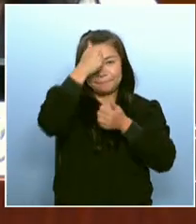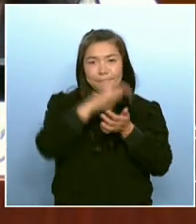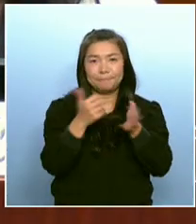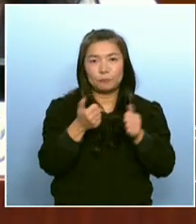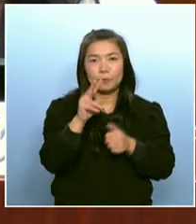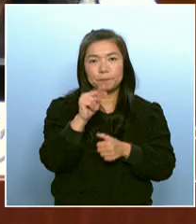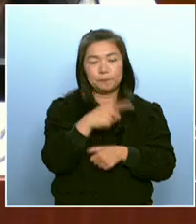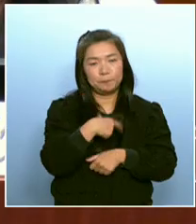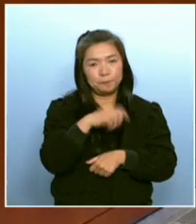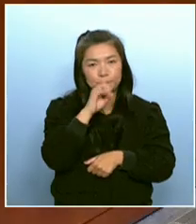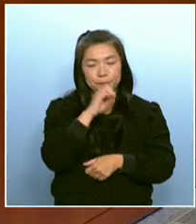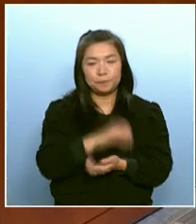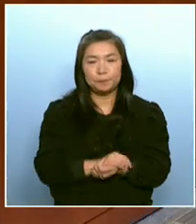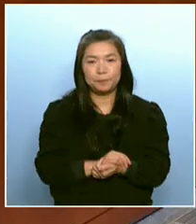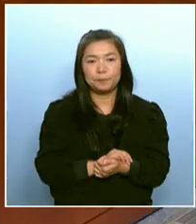I defer to Mr. Yong.